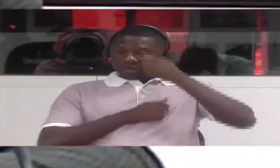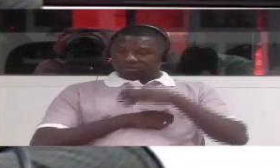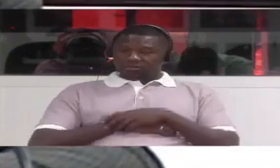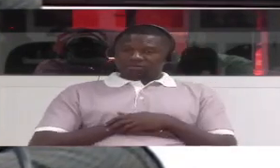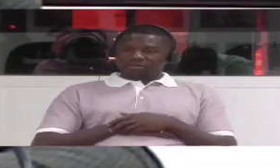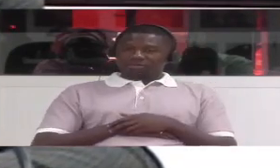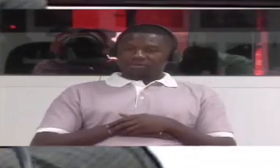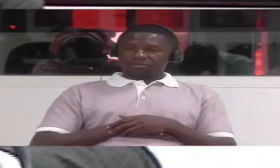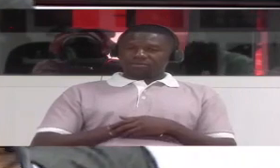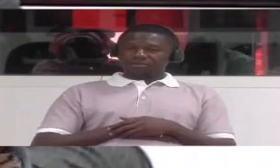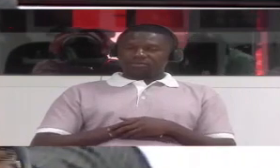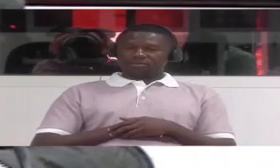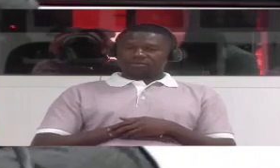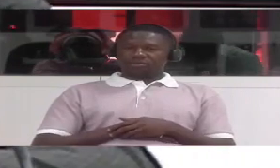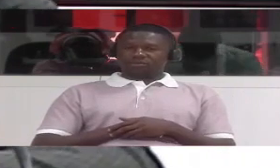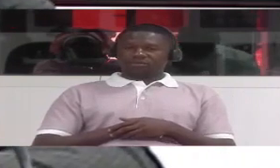was.